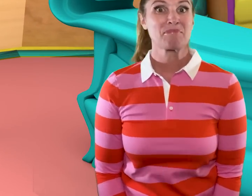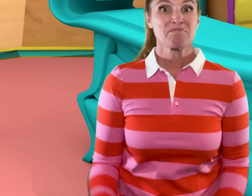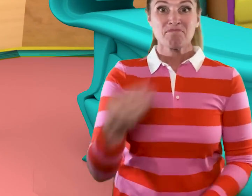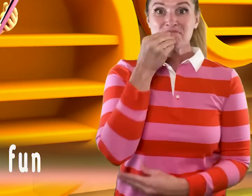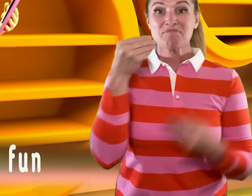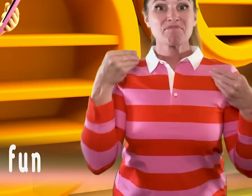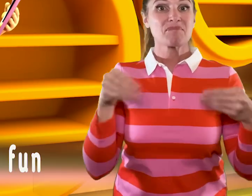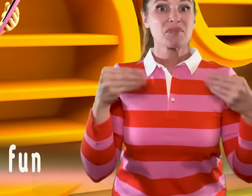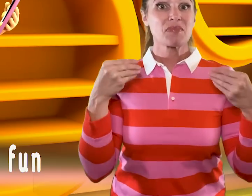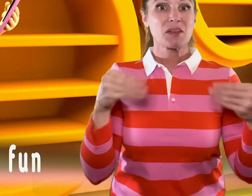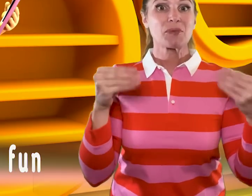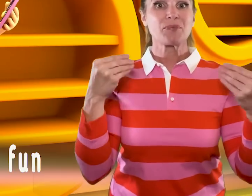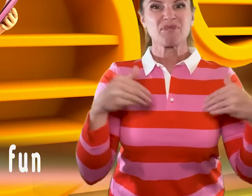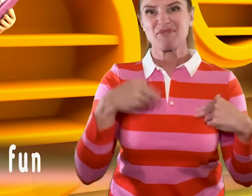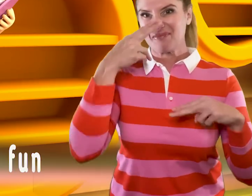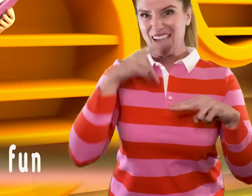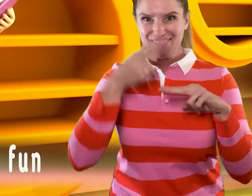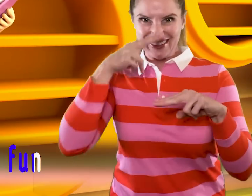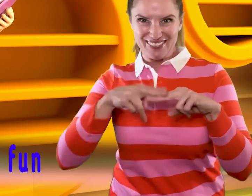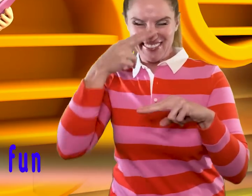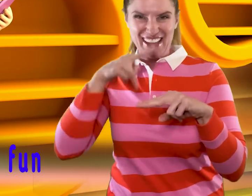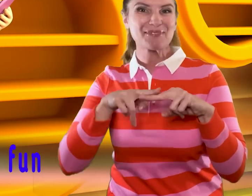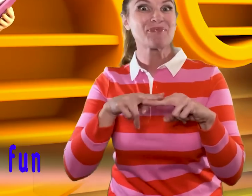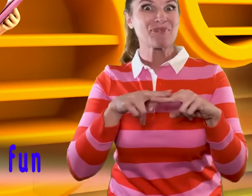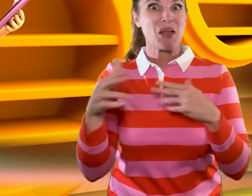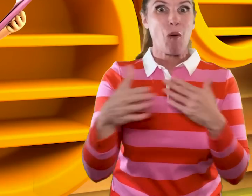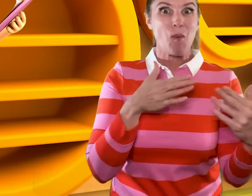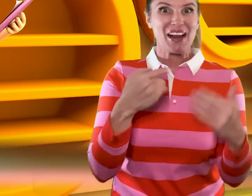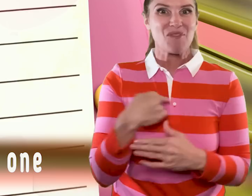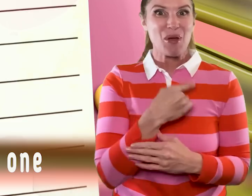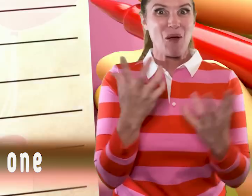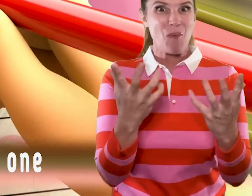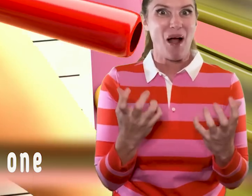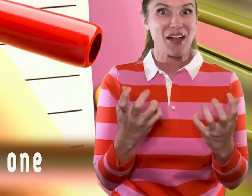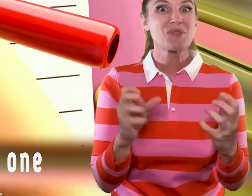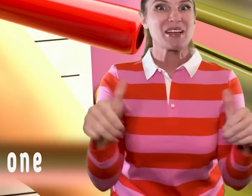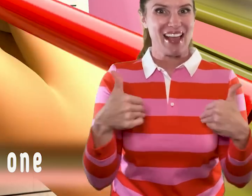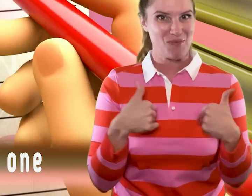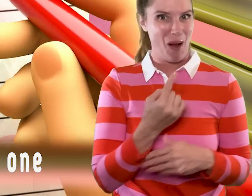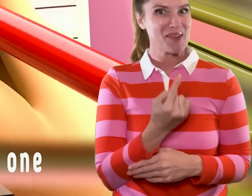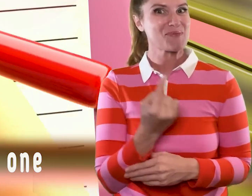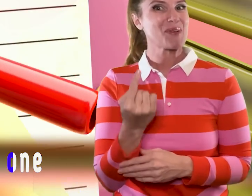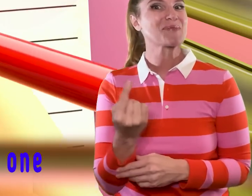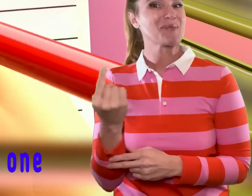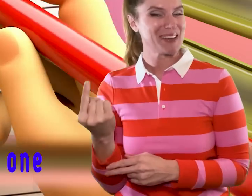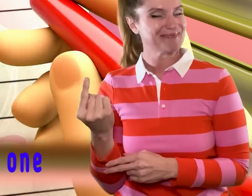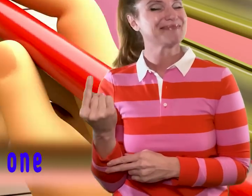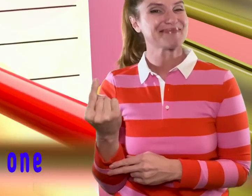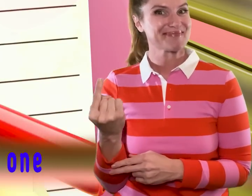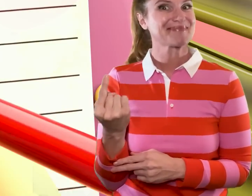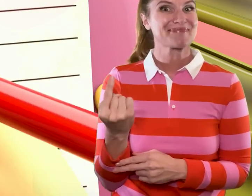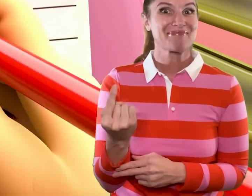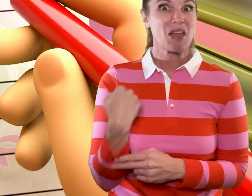late and in the grocery store we have fun fun fun whatever we want we'll get